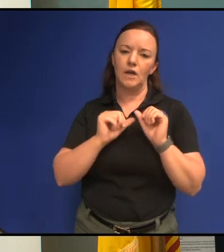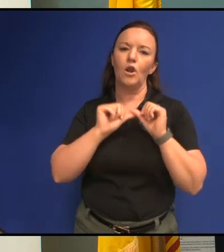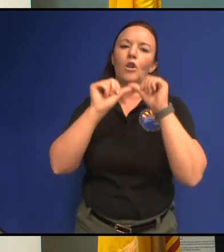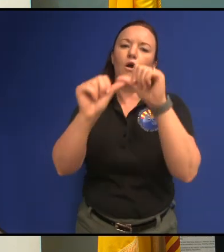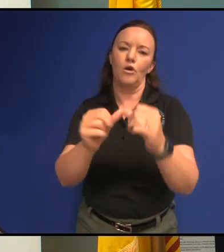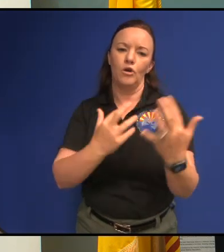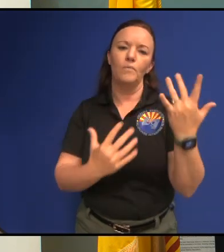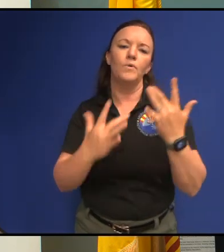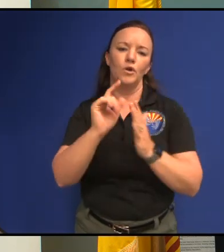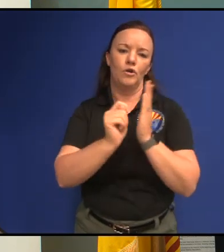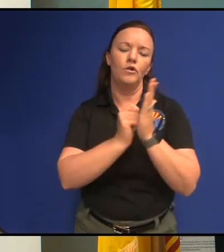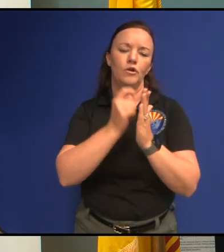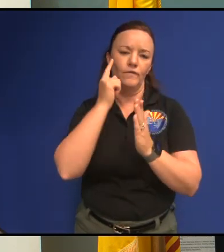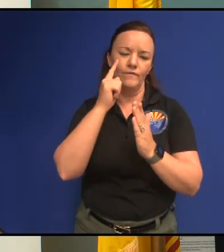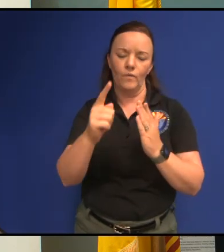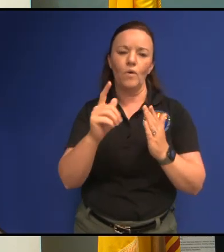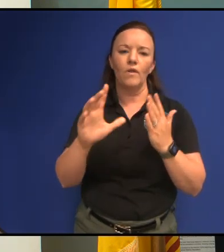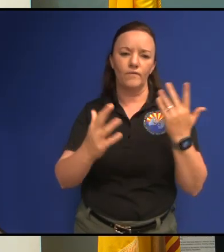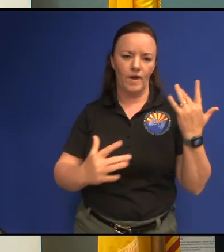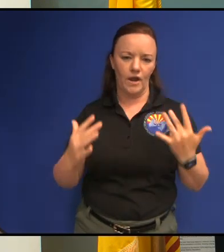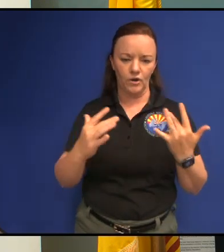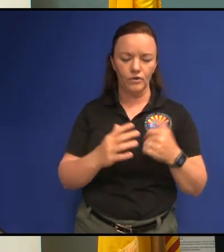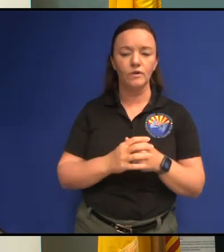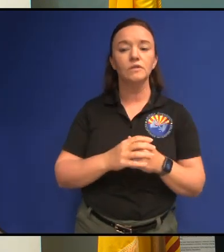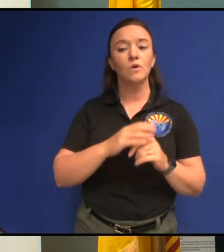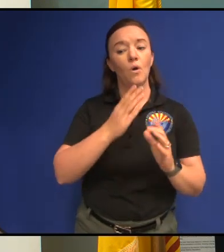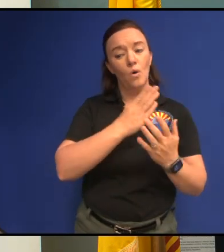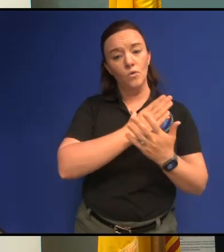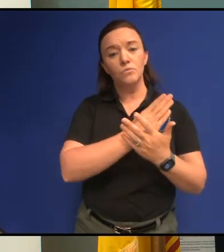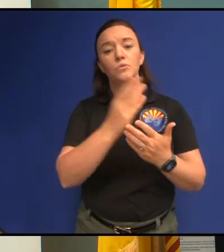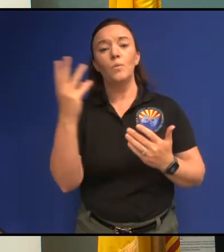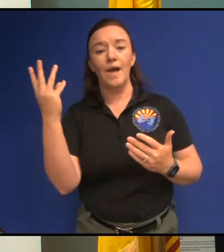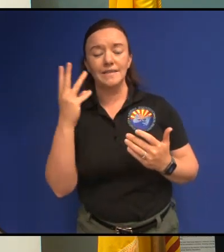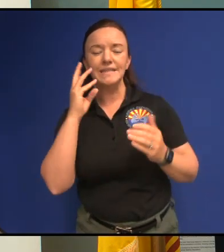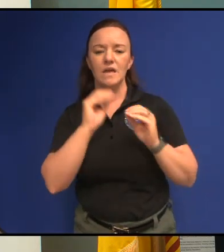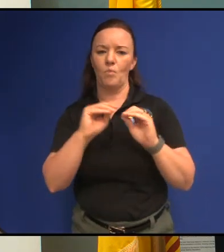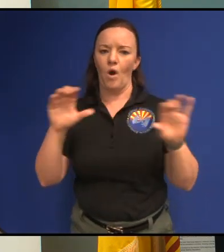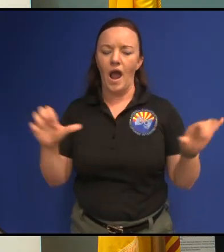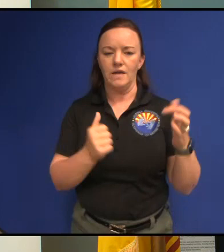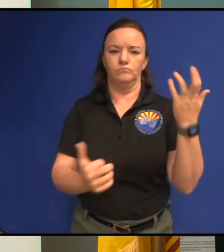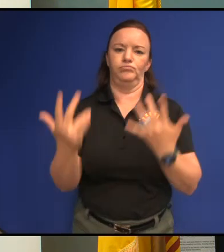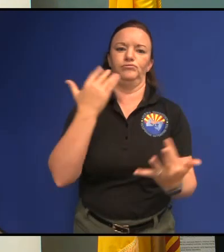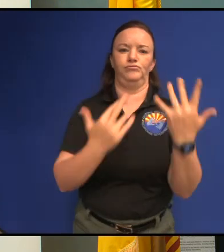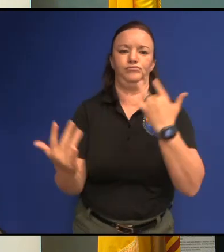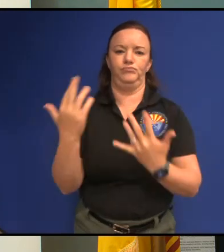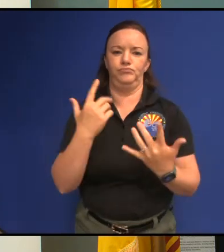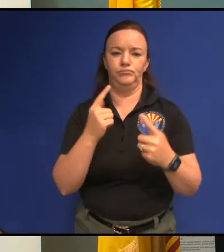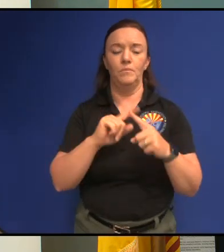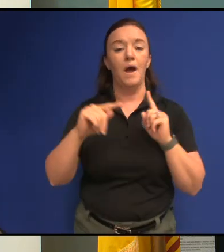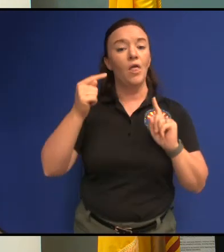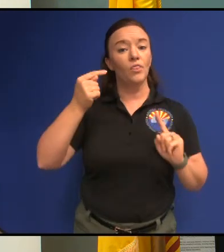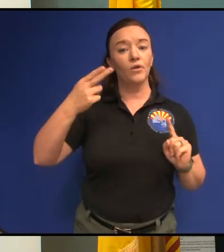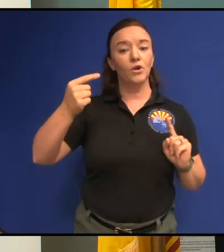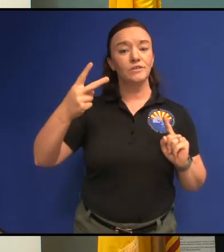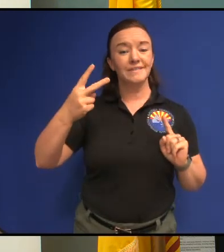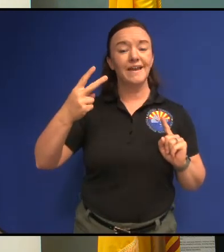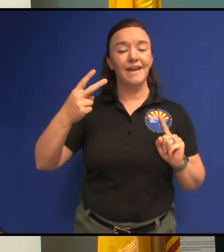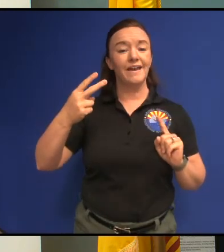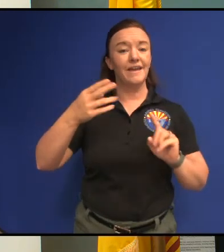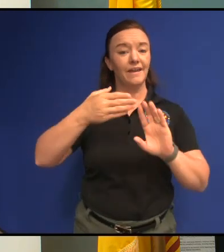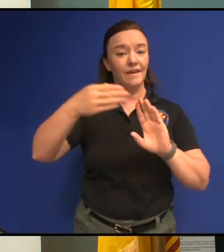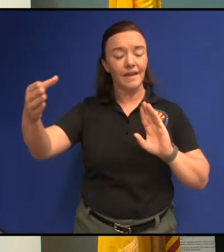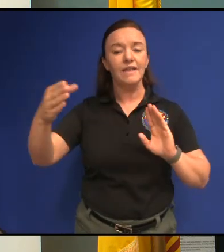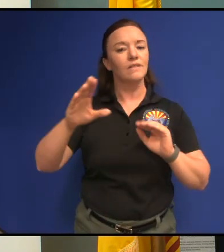going to continue to be a little bit more active through Wednesday, but take a look at Thursday forward, how fast we increase those